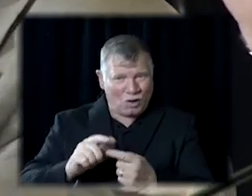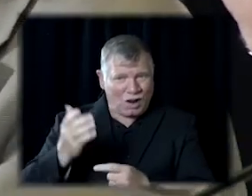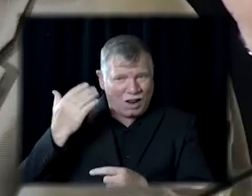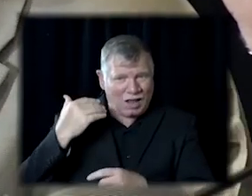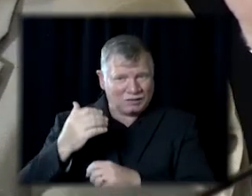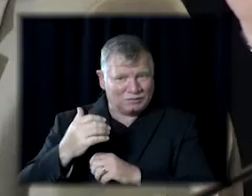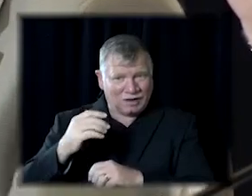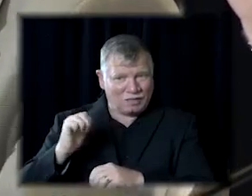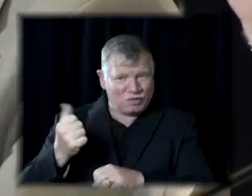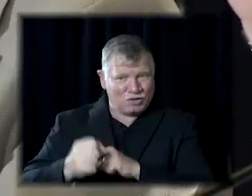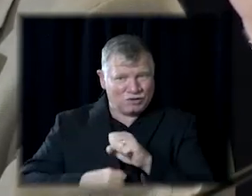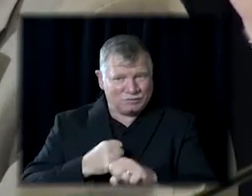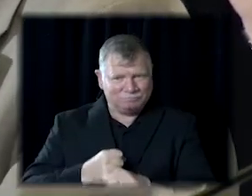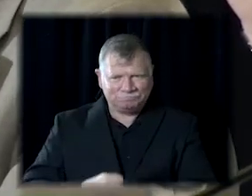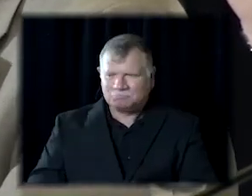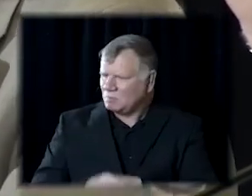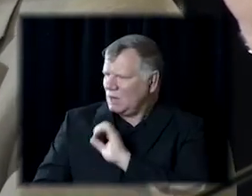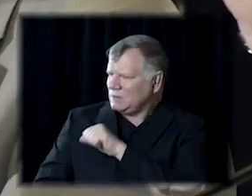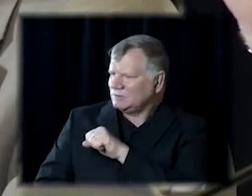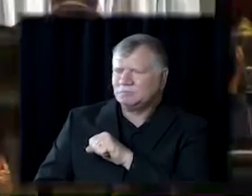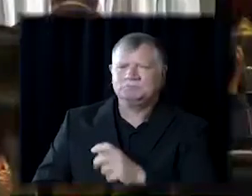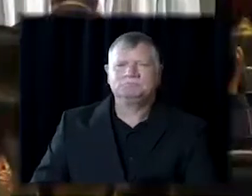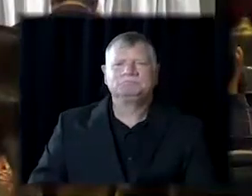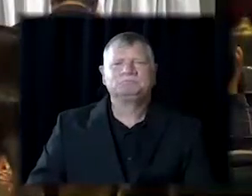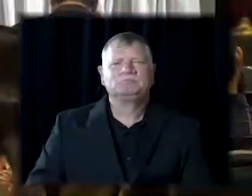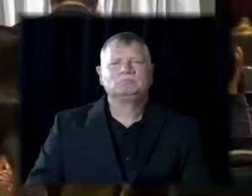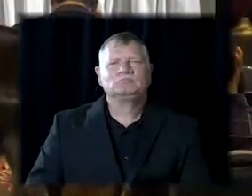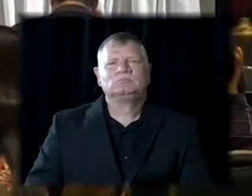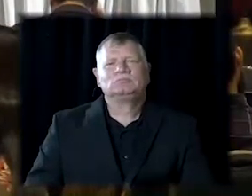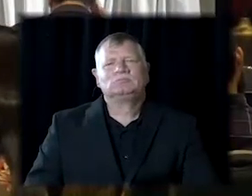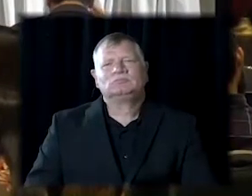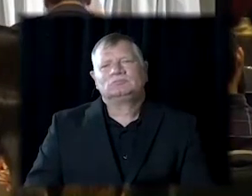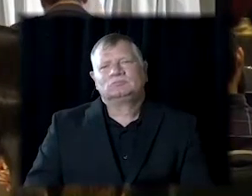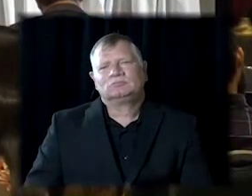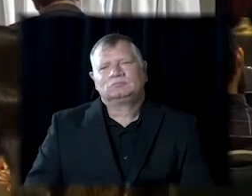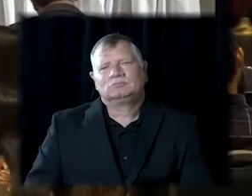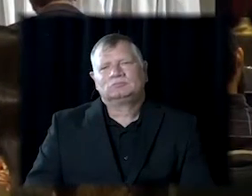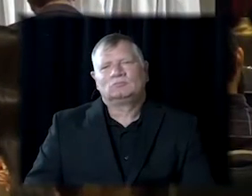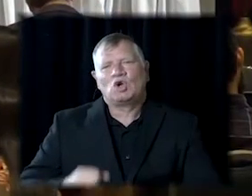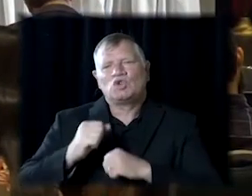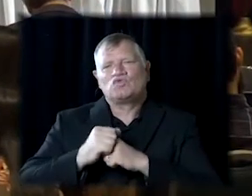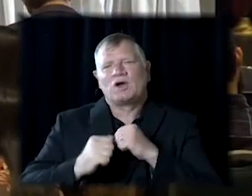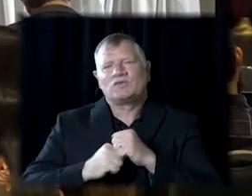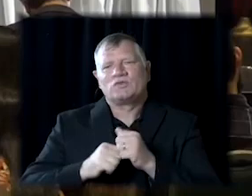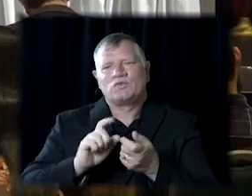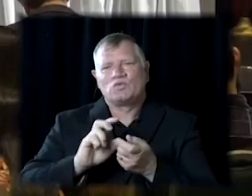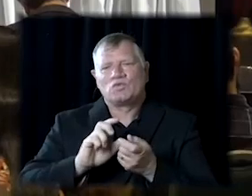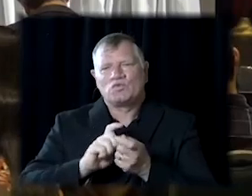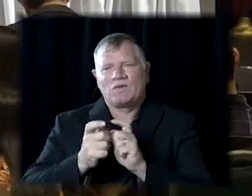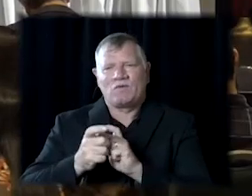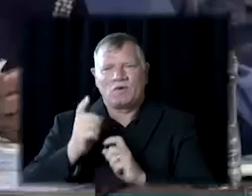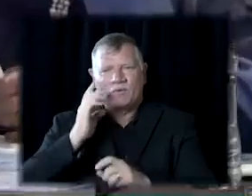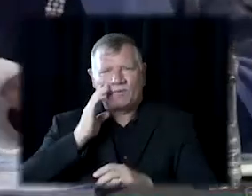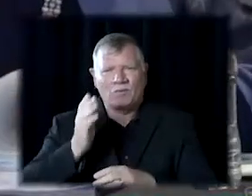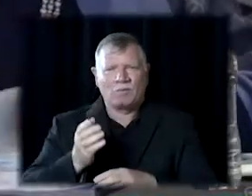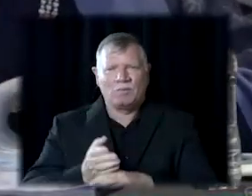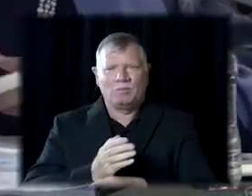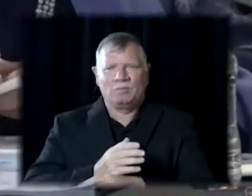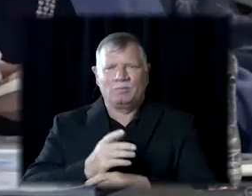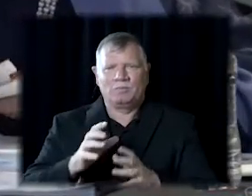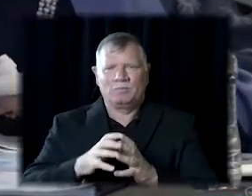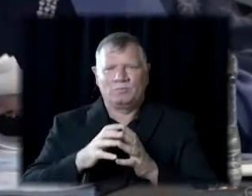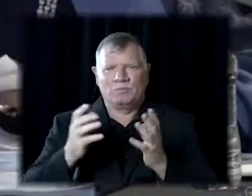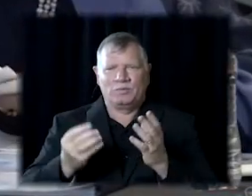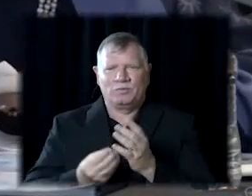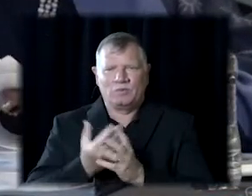assumed. Yes, of course. The structural reforms are indeed what changes the structure of the economy and provides for much